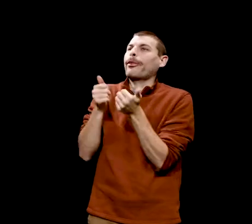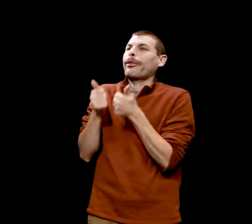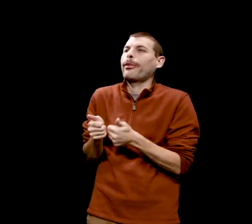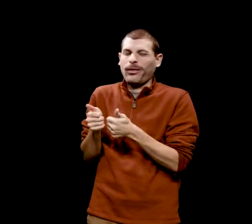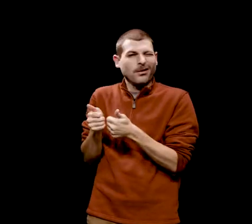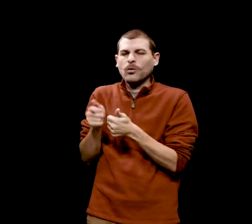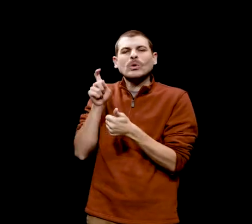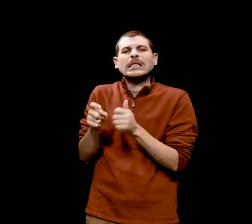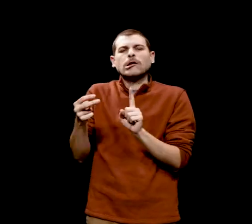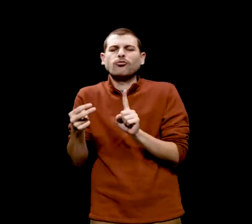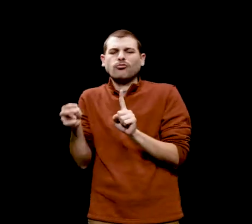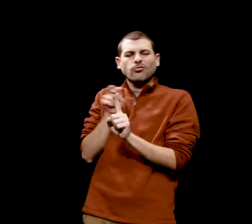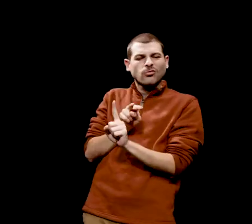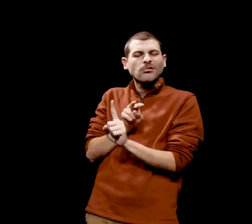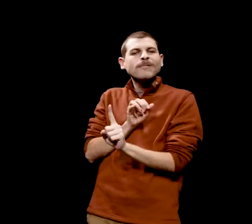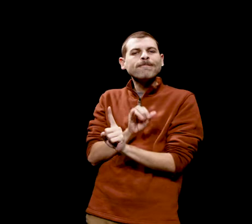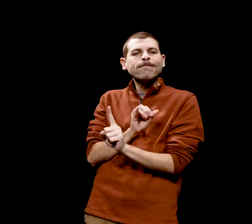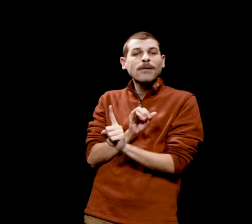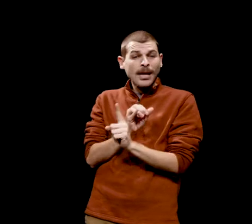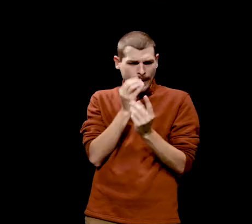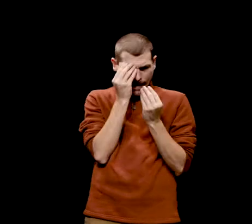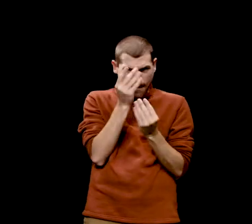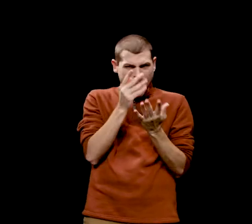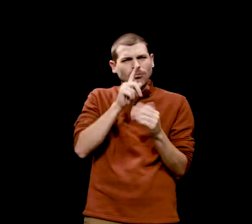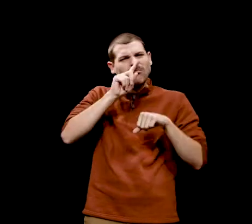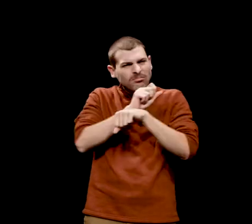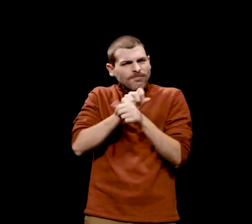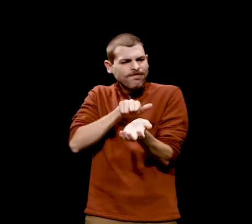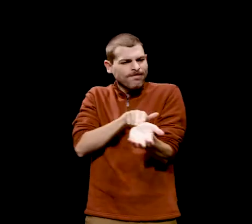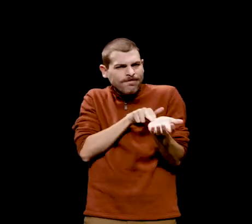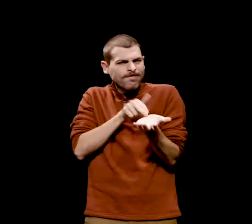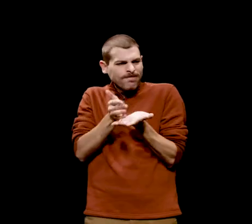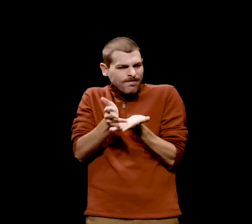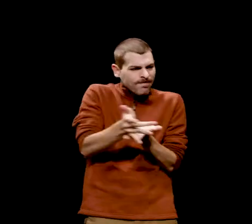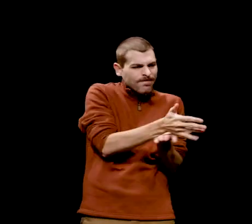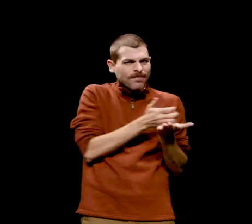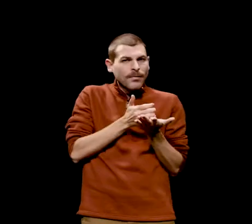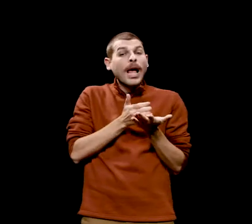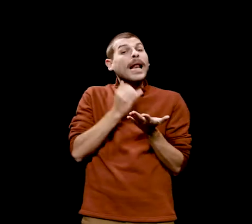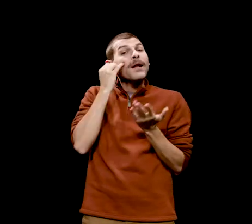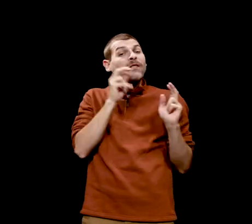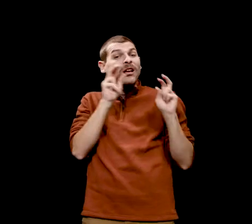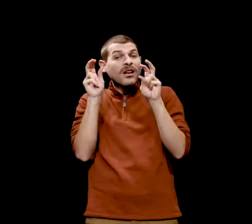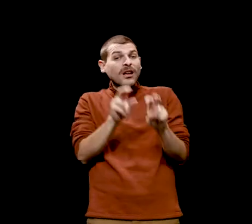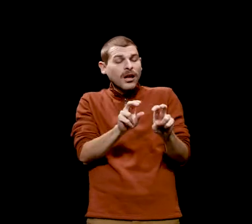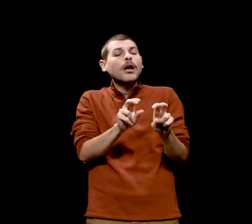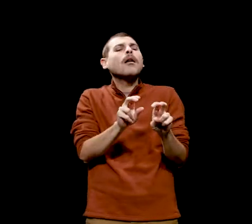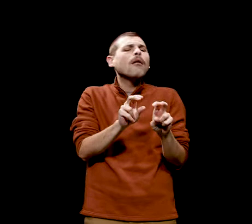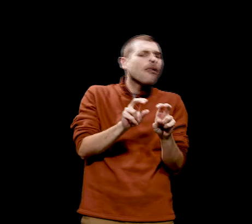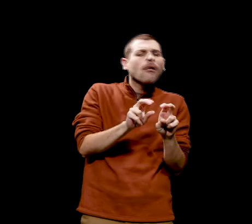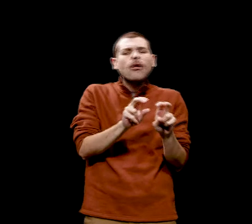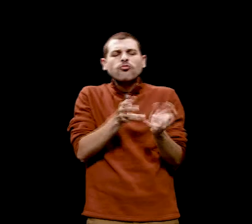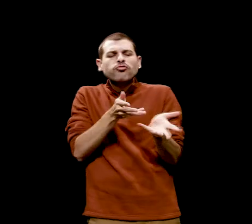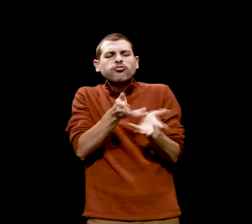sure that we're doing so through disaggregated data so that we're able to track our investments relative to outcomes, making